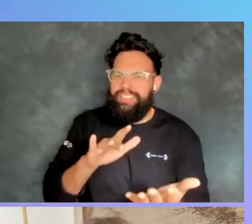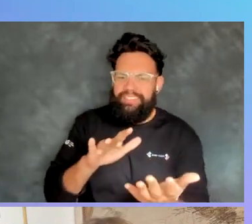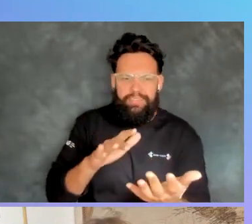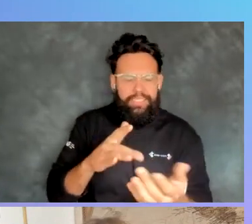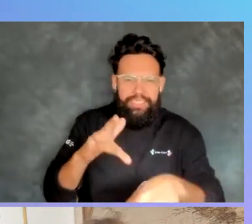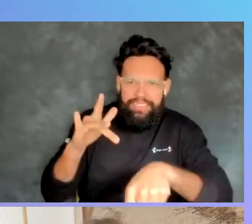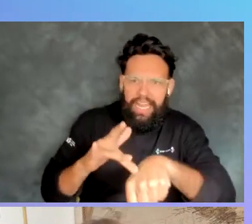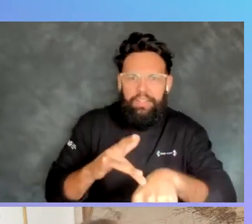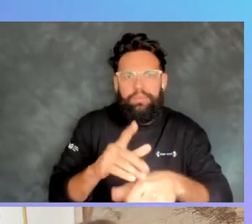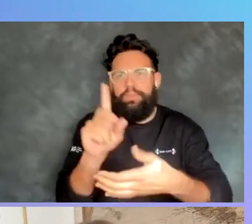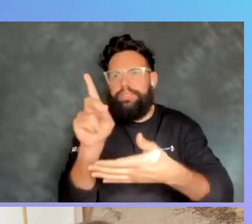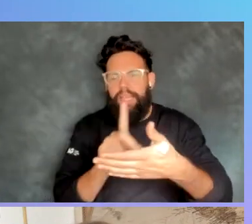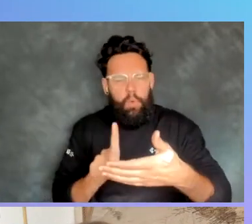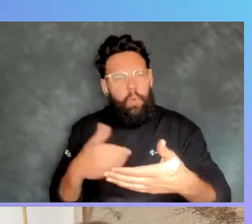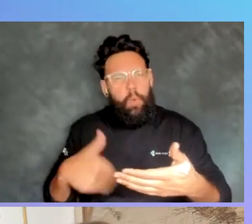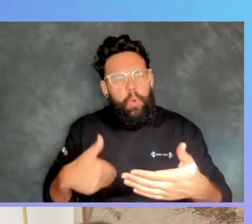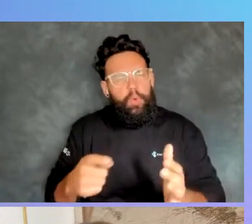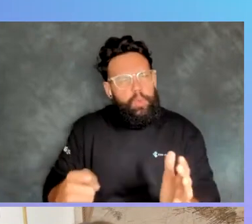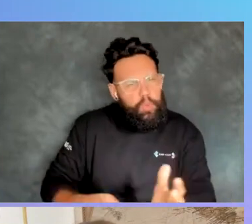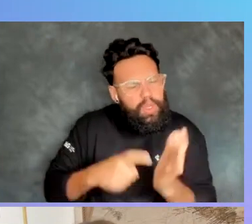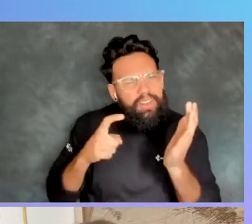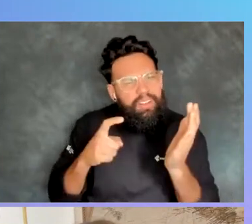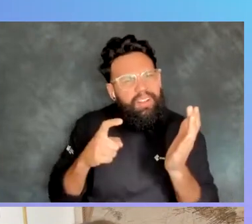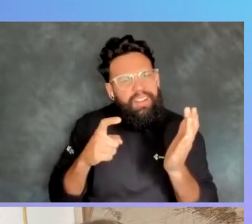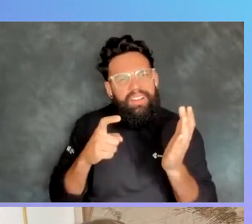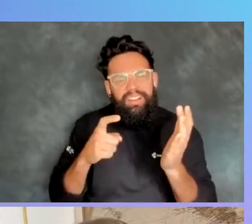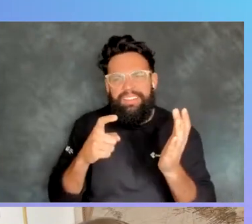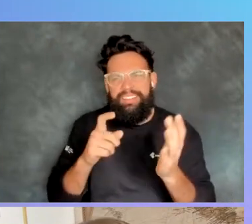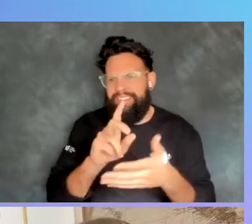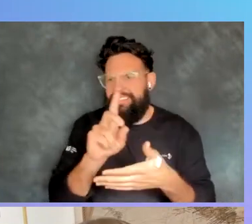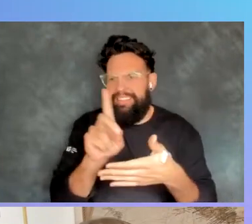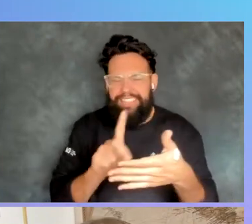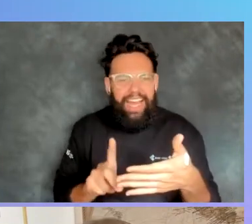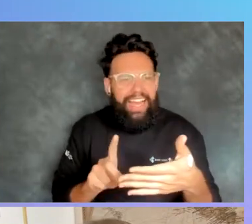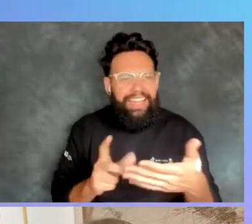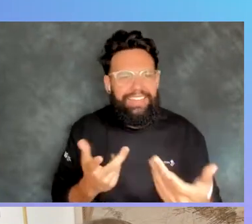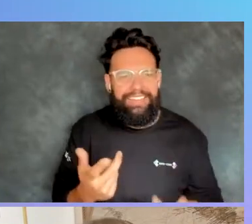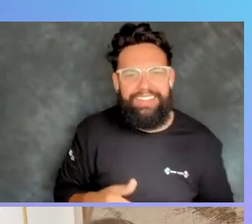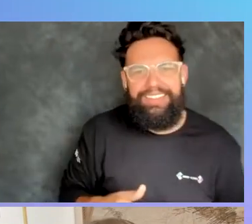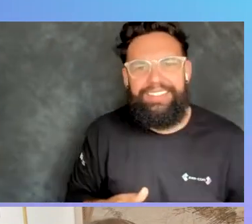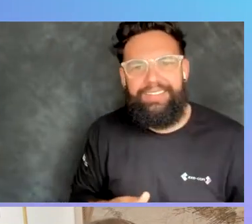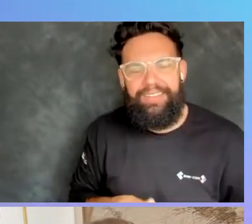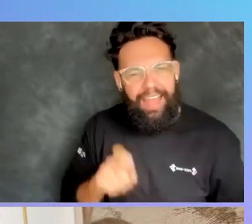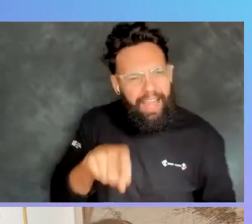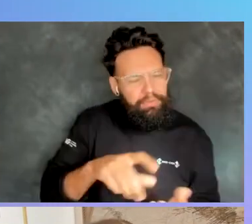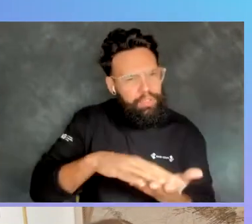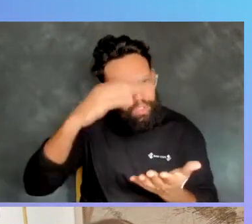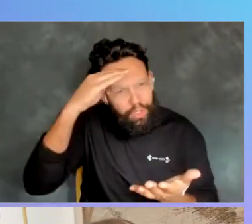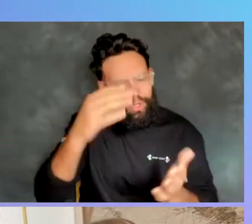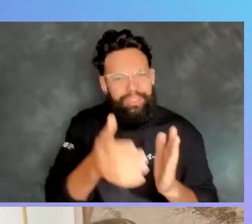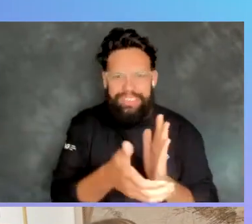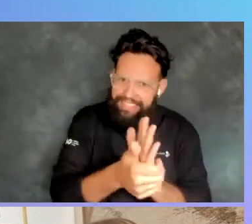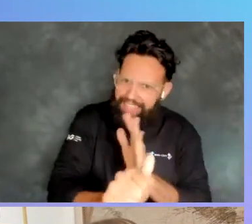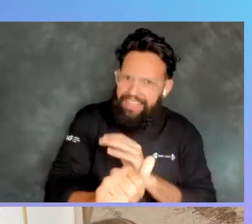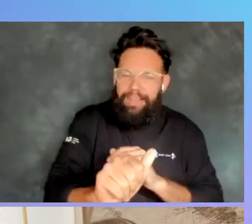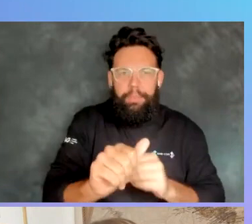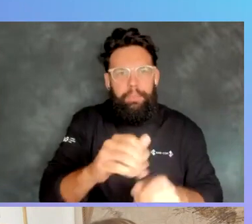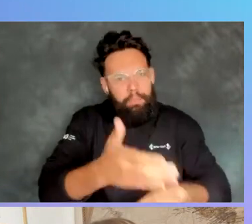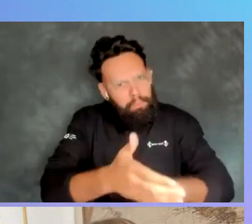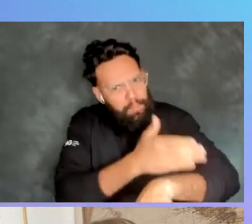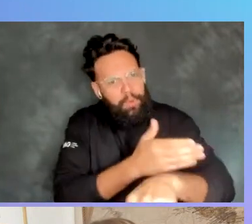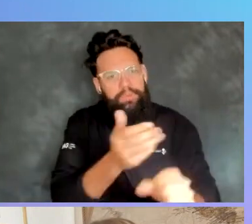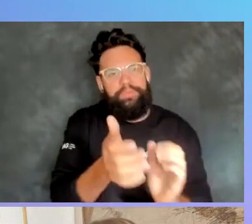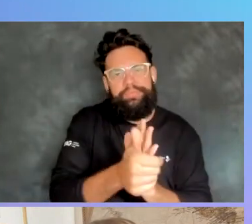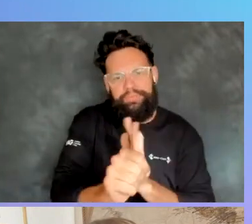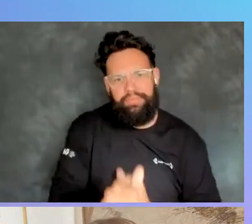accessibility. The GIF on this slide shows hands exploring a tactile graphic of the tactile schematic symbol library.